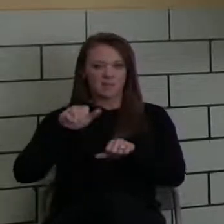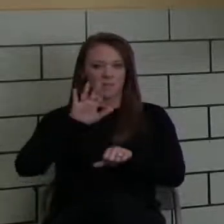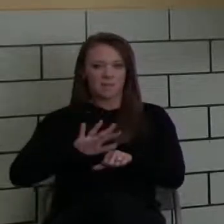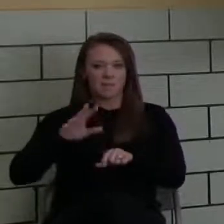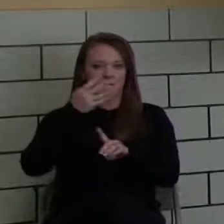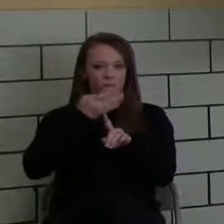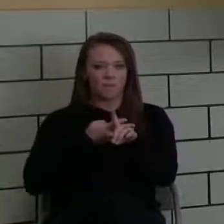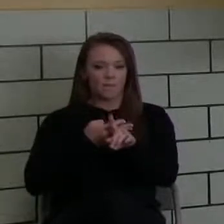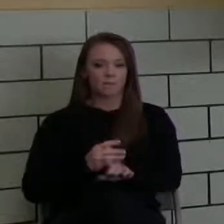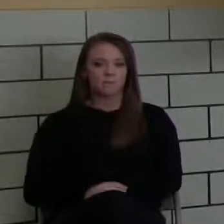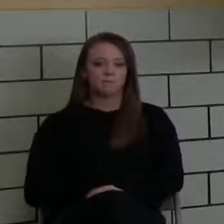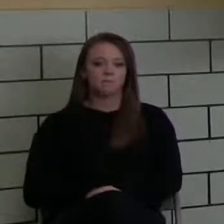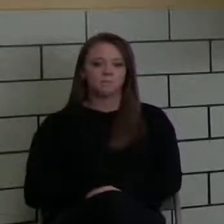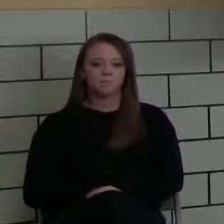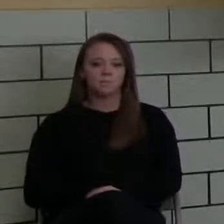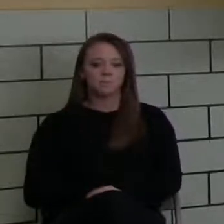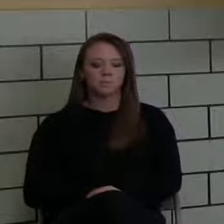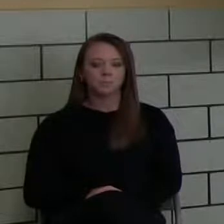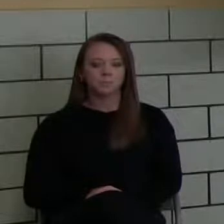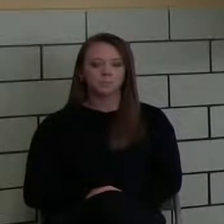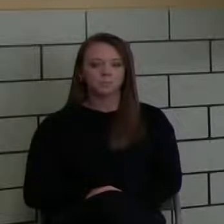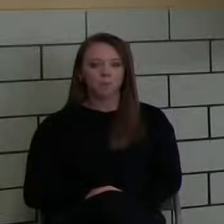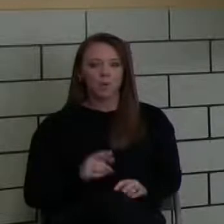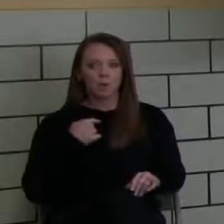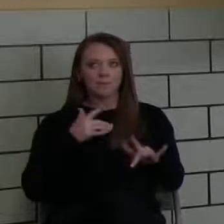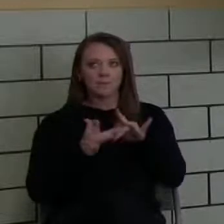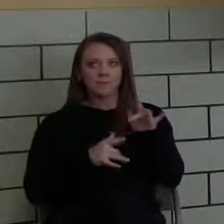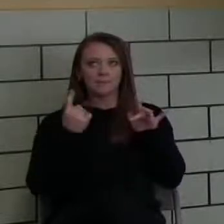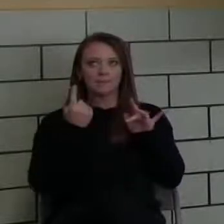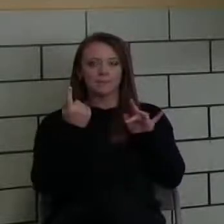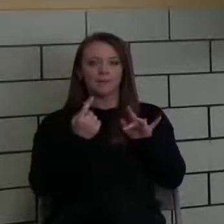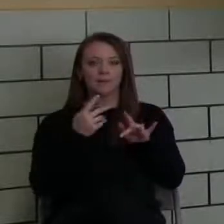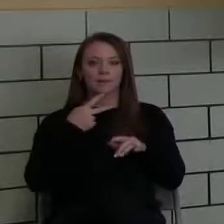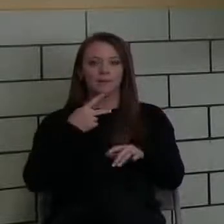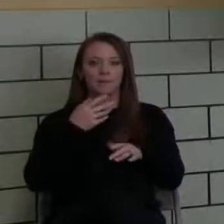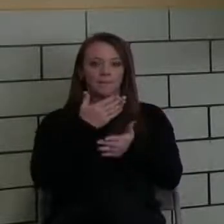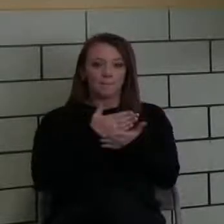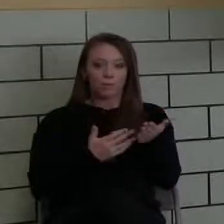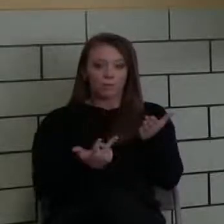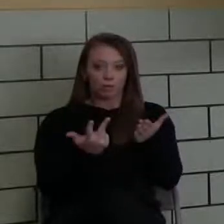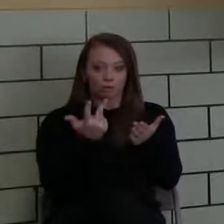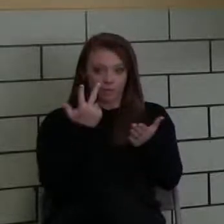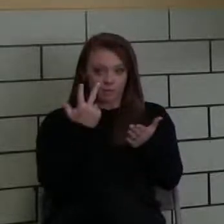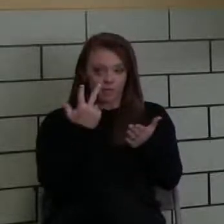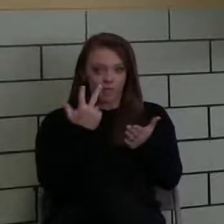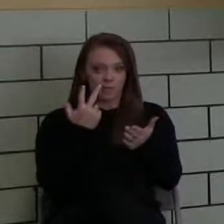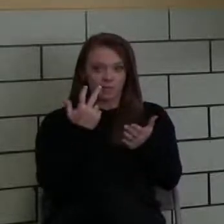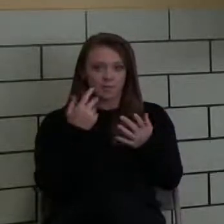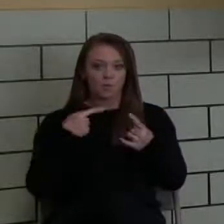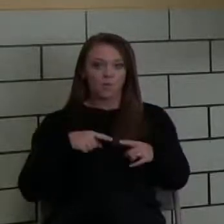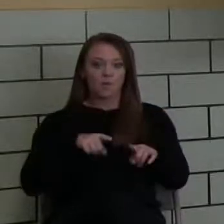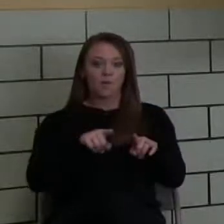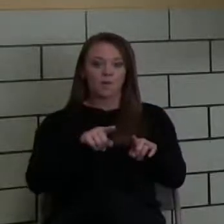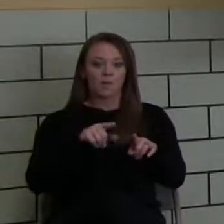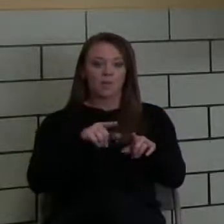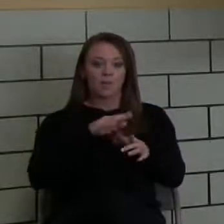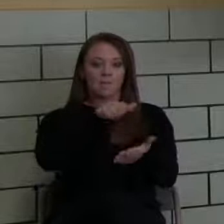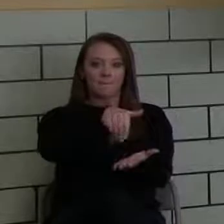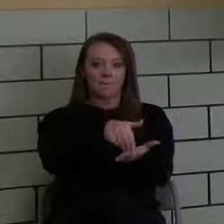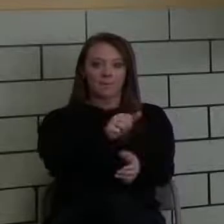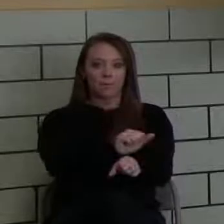down. And then phase, I completely skipped that. Phase 3, while that median work is going on, we